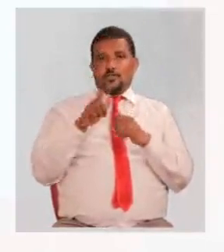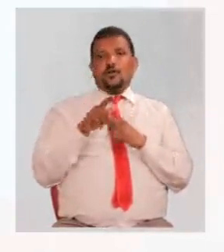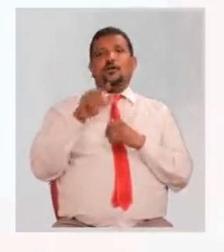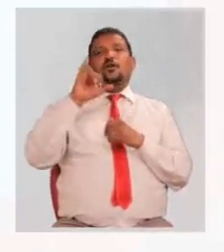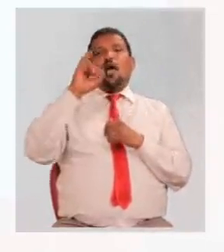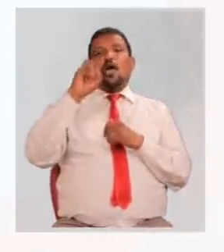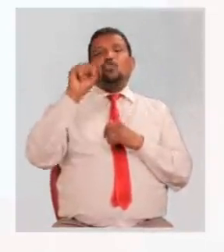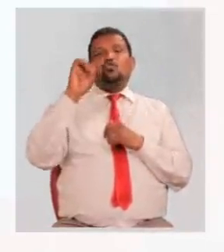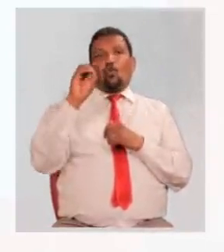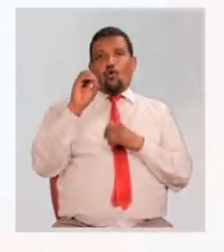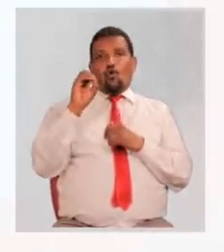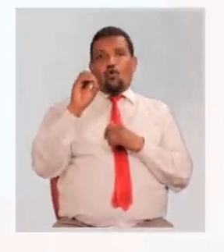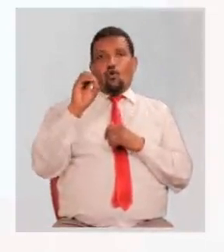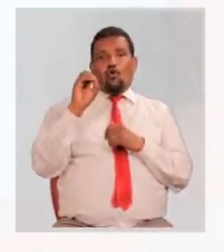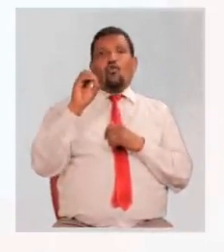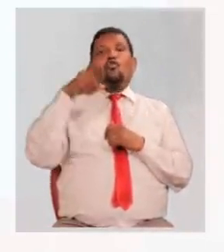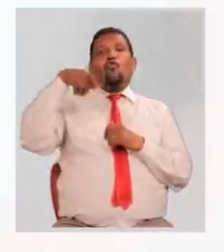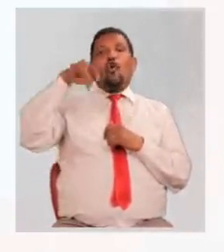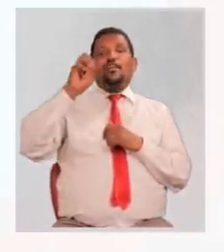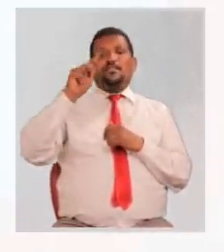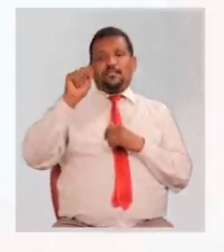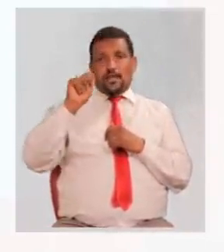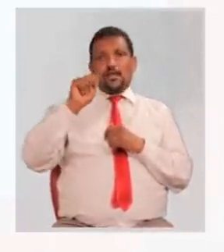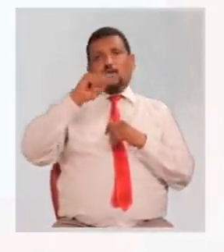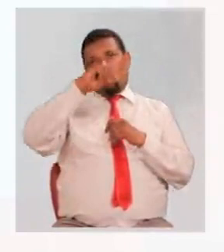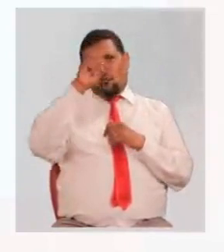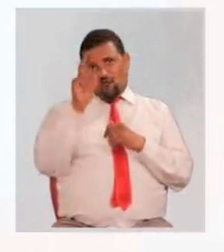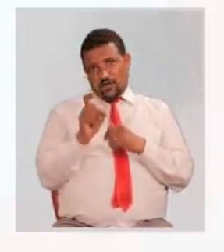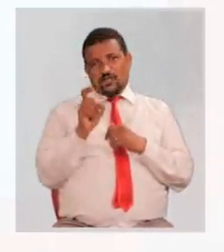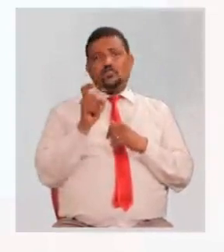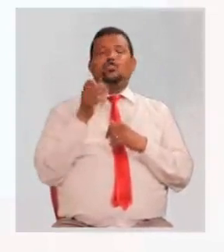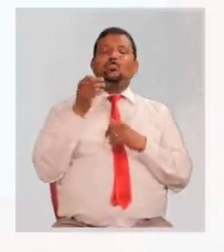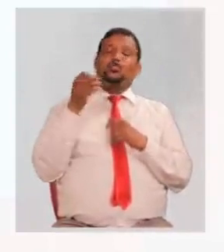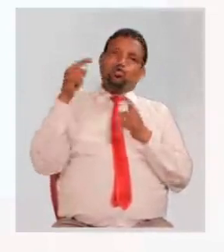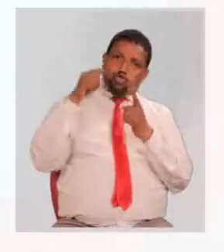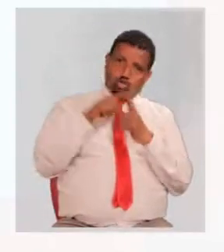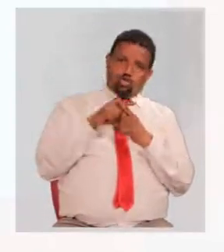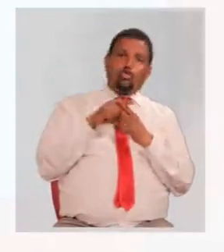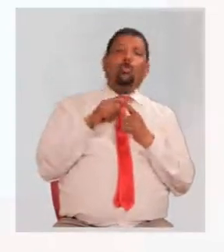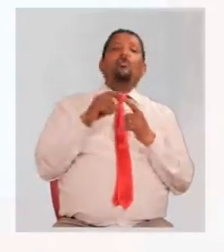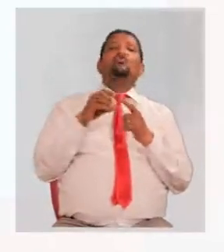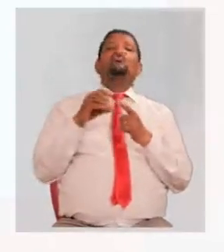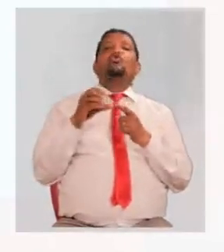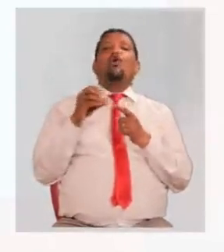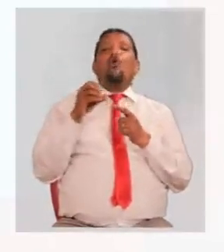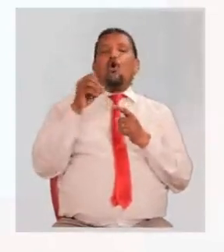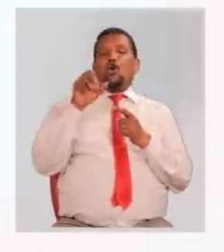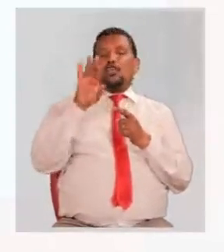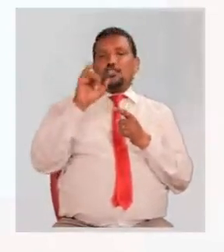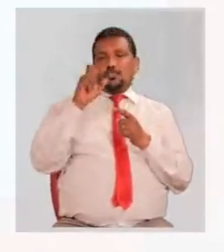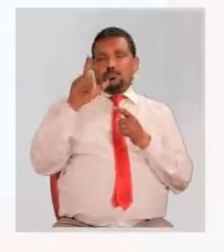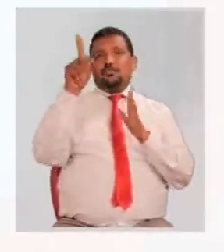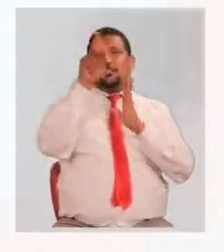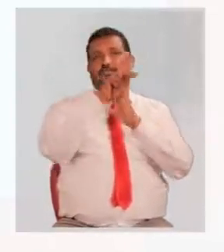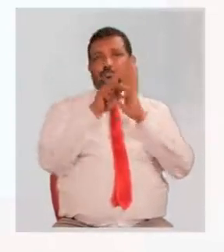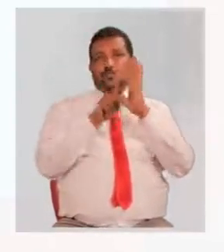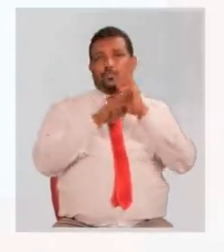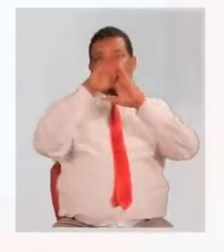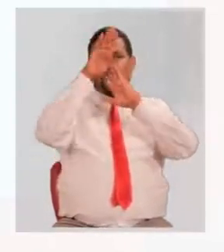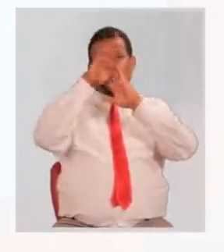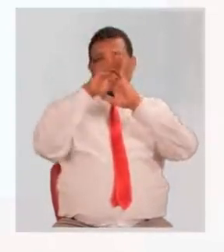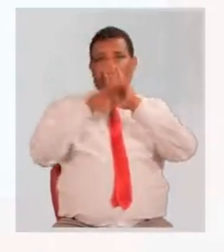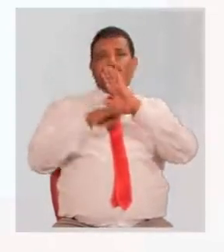are convex to the origin. Isoquants are convex to the origin due to the principle of